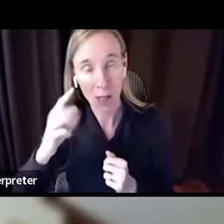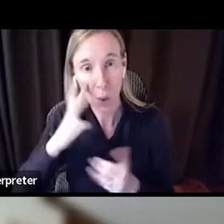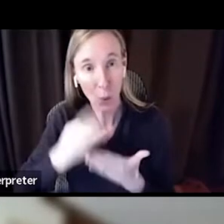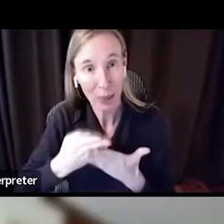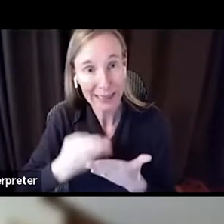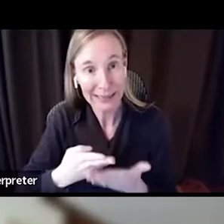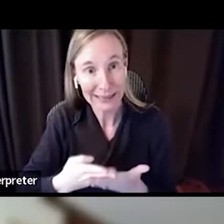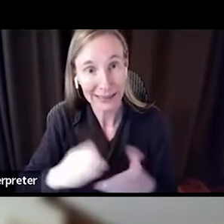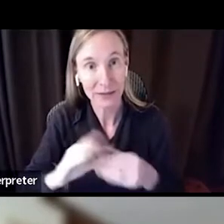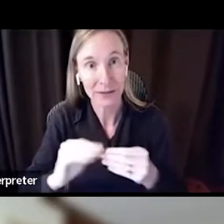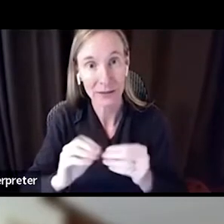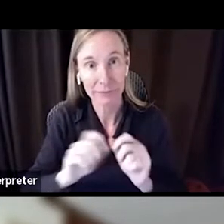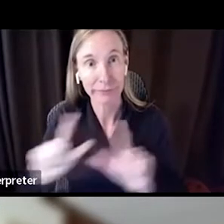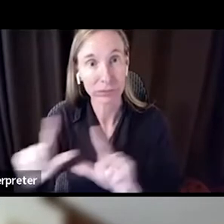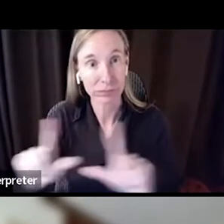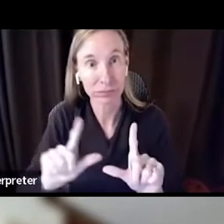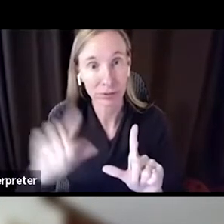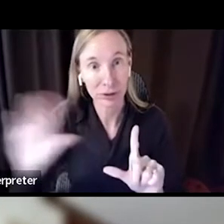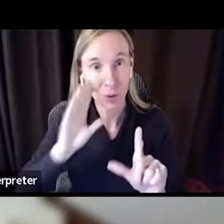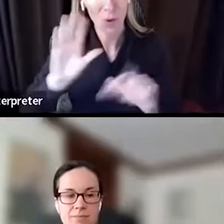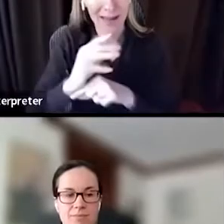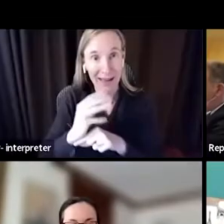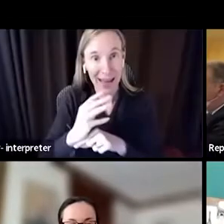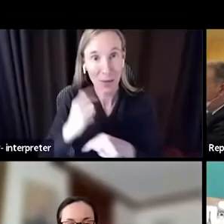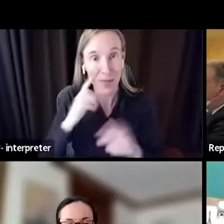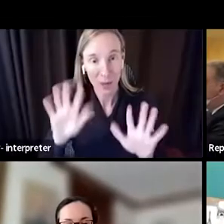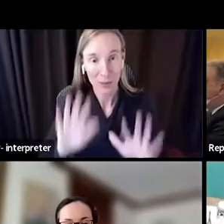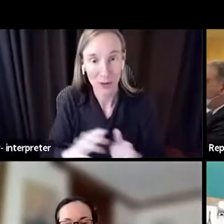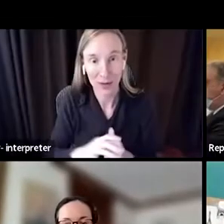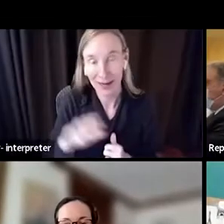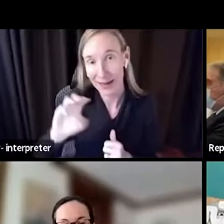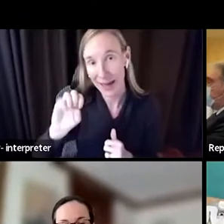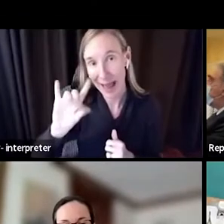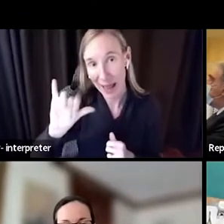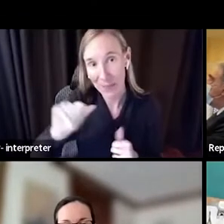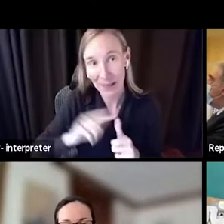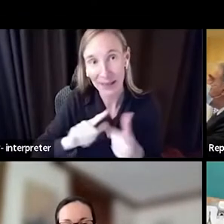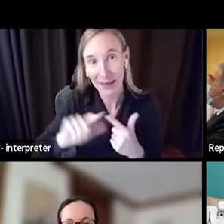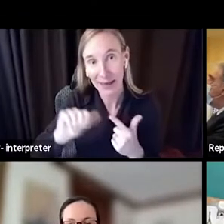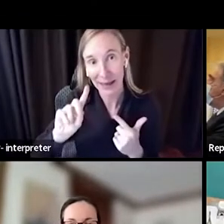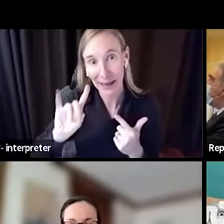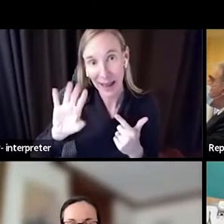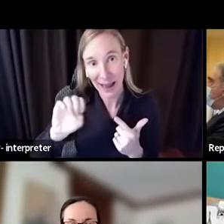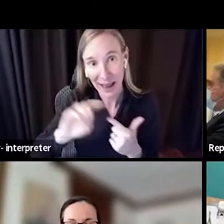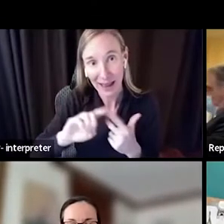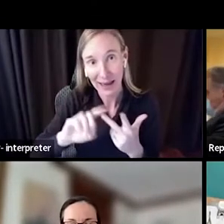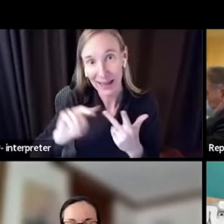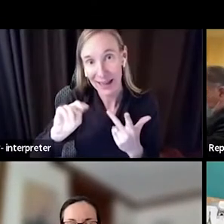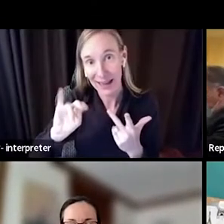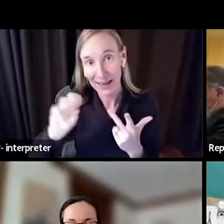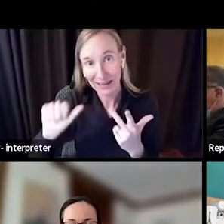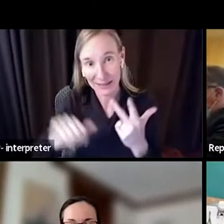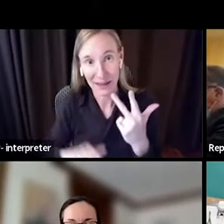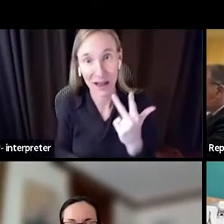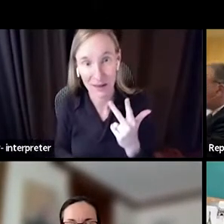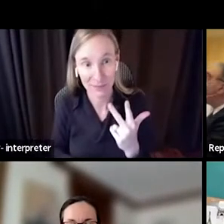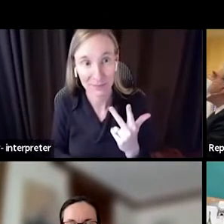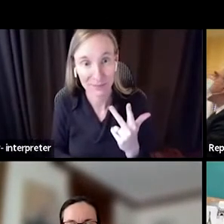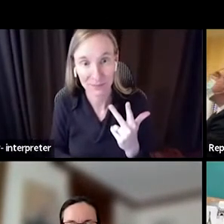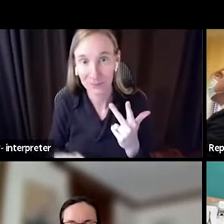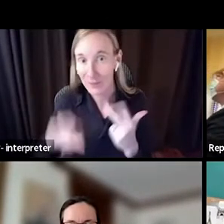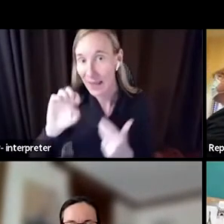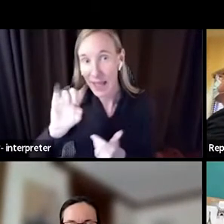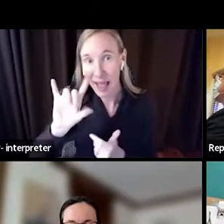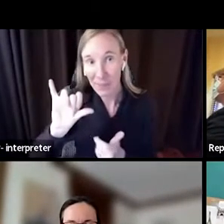that'd be great. Emily, Addie, and Nissa. So Emily, would